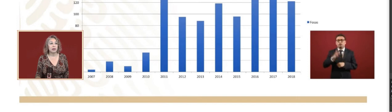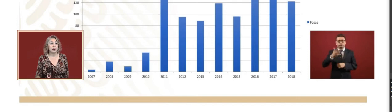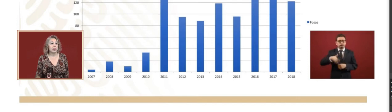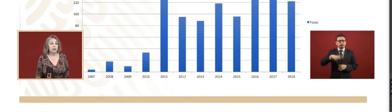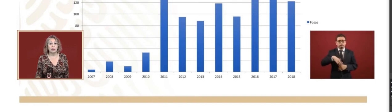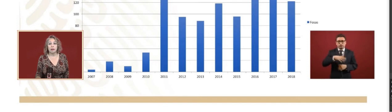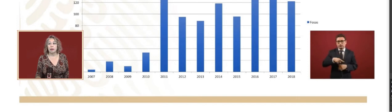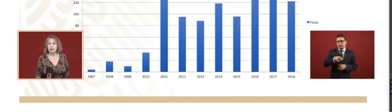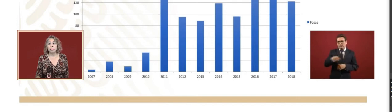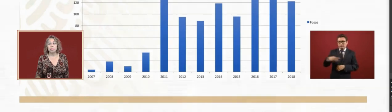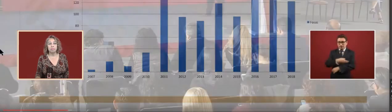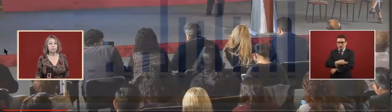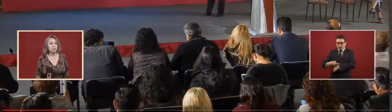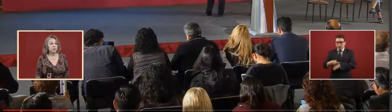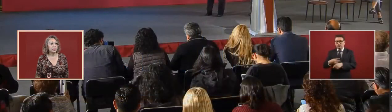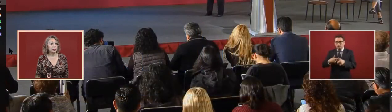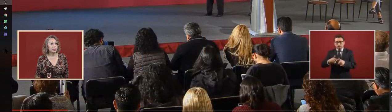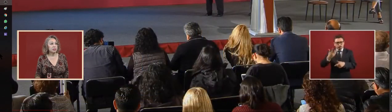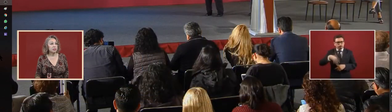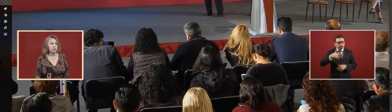particular